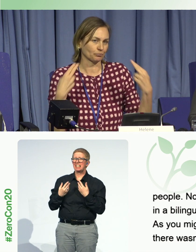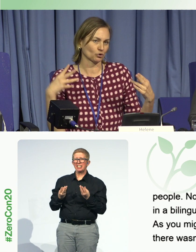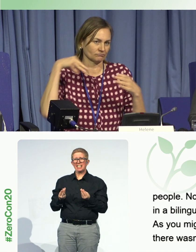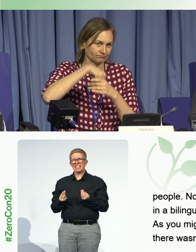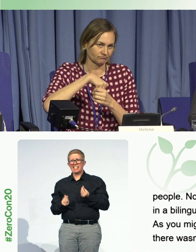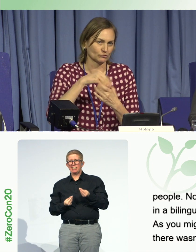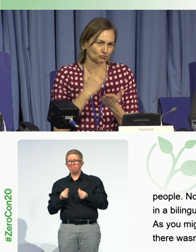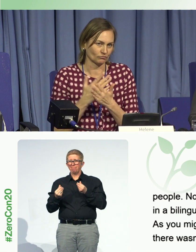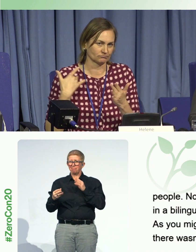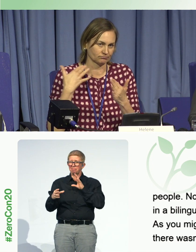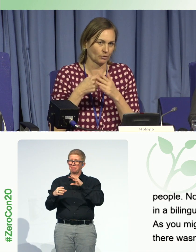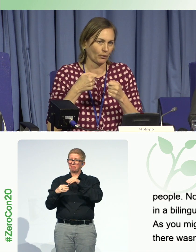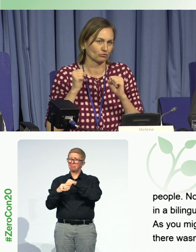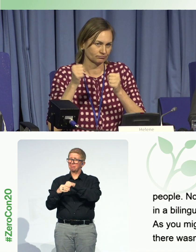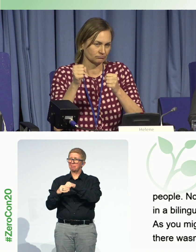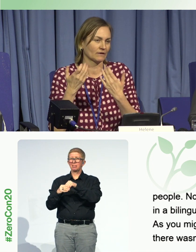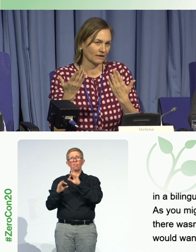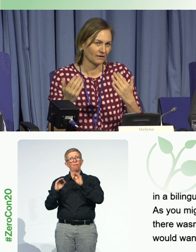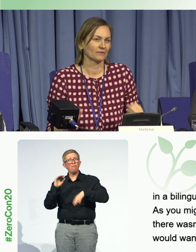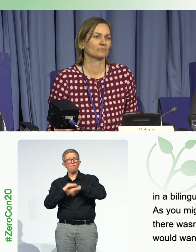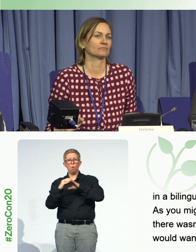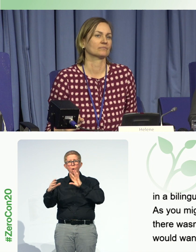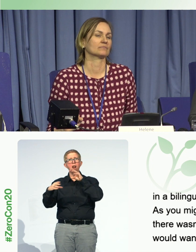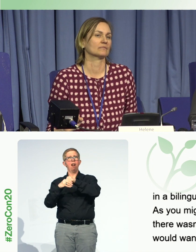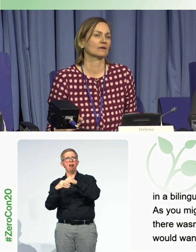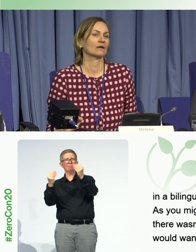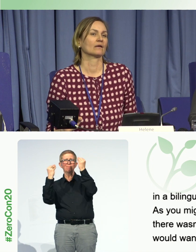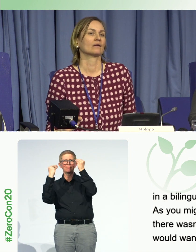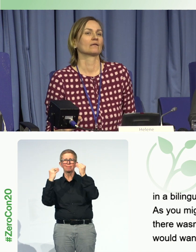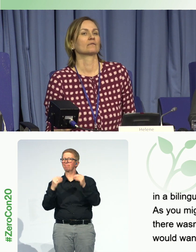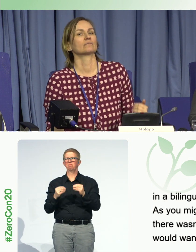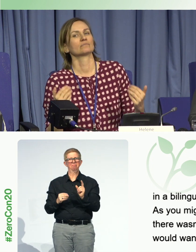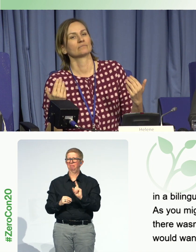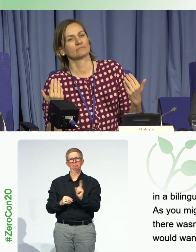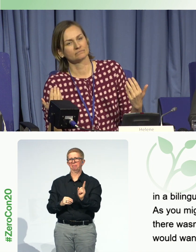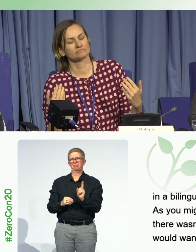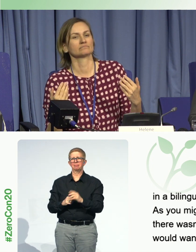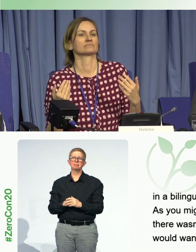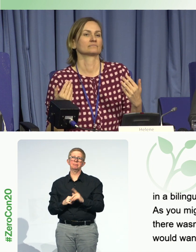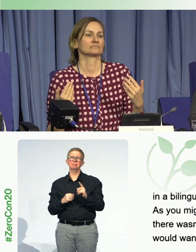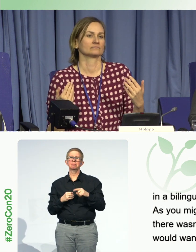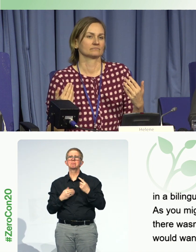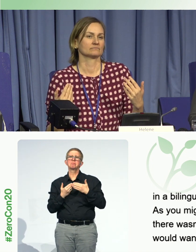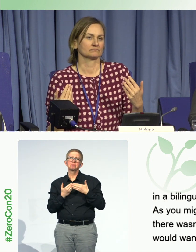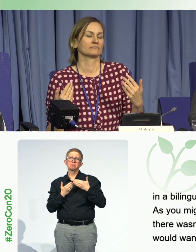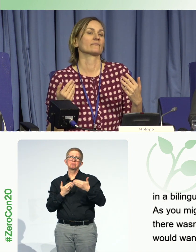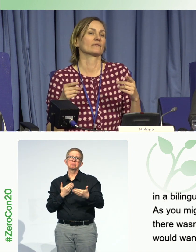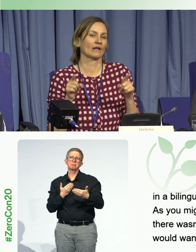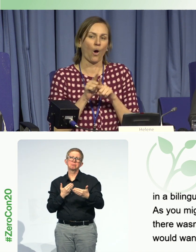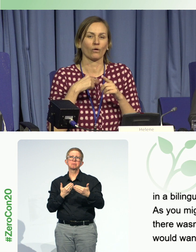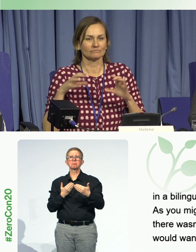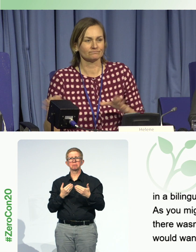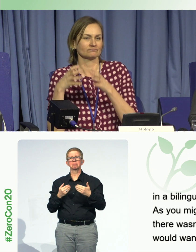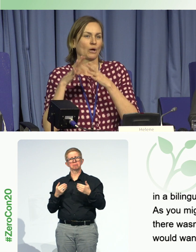do. I then started policy making in